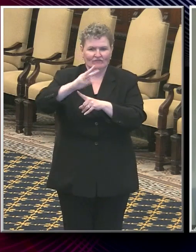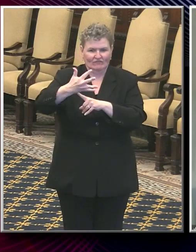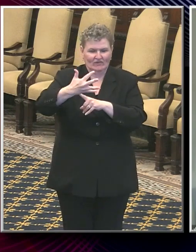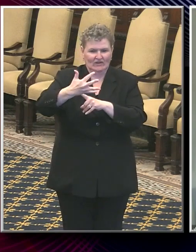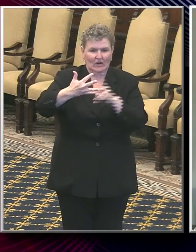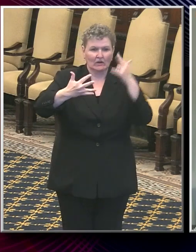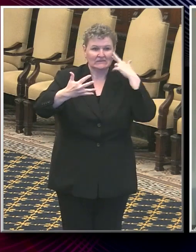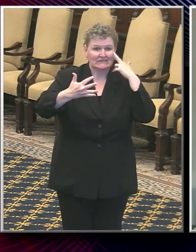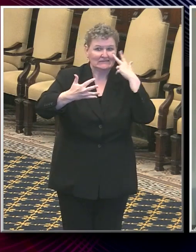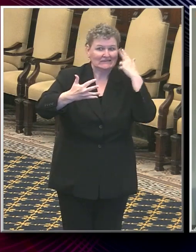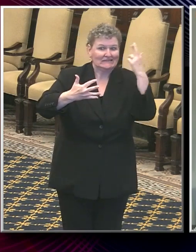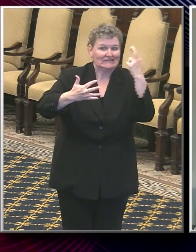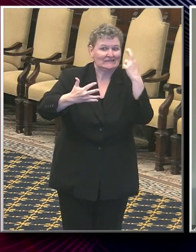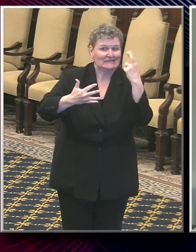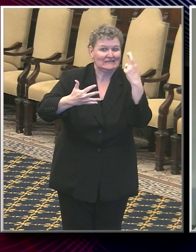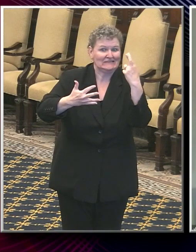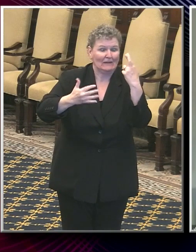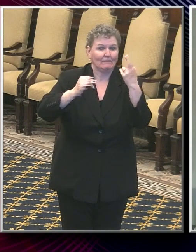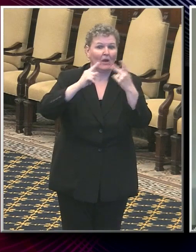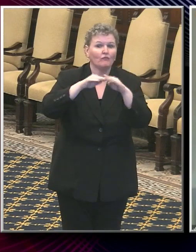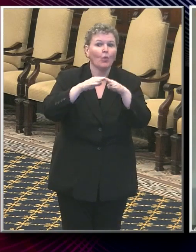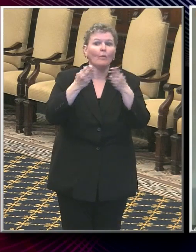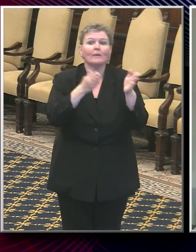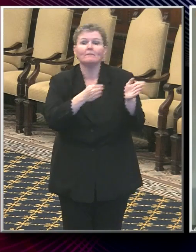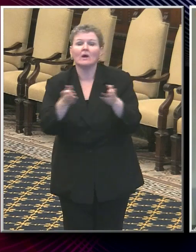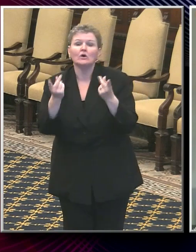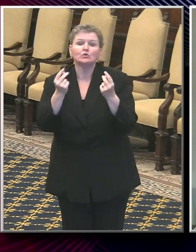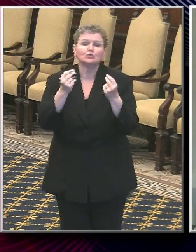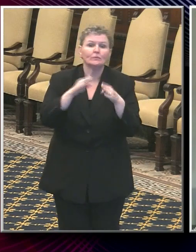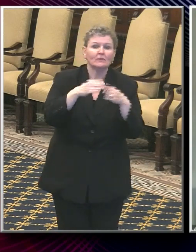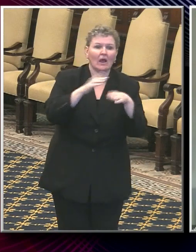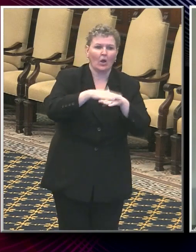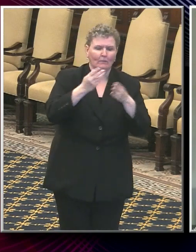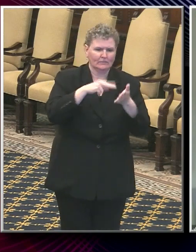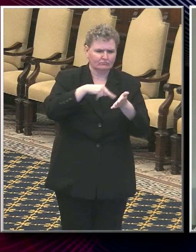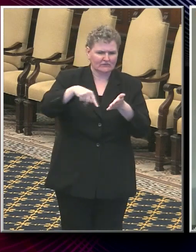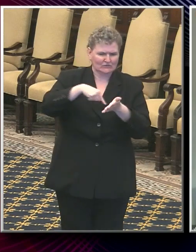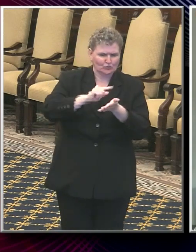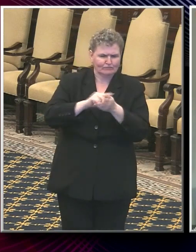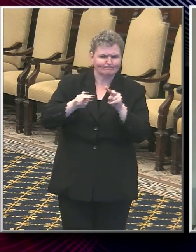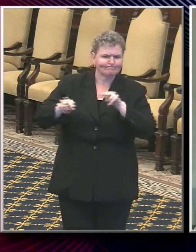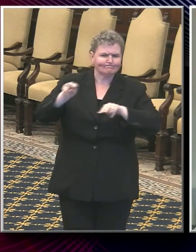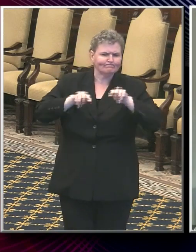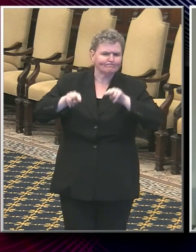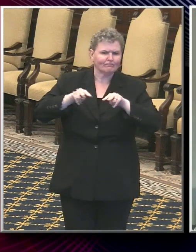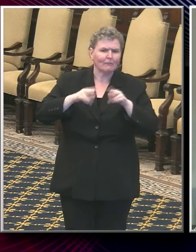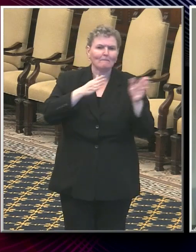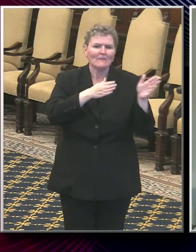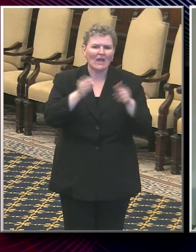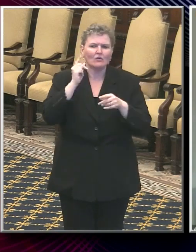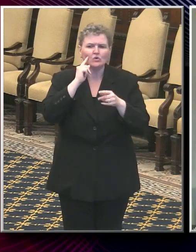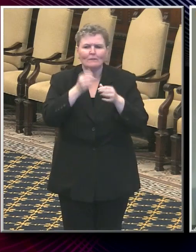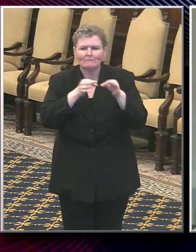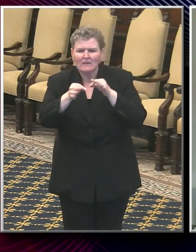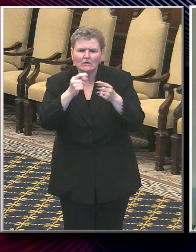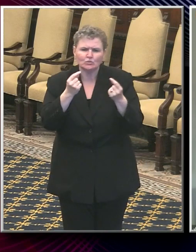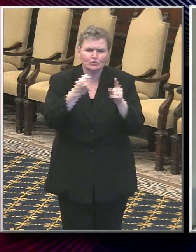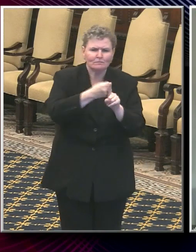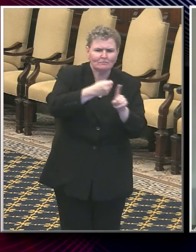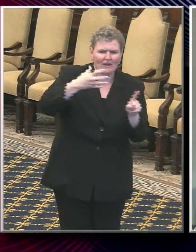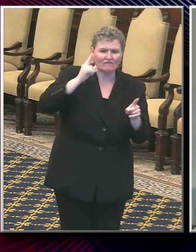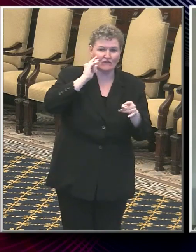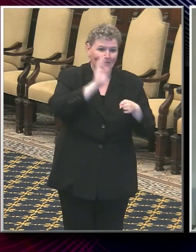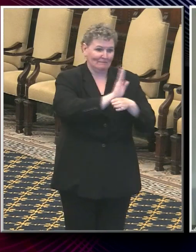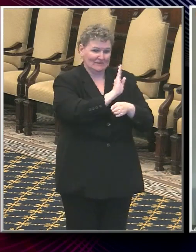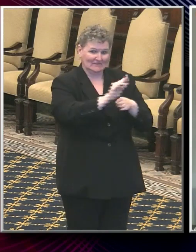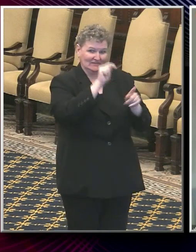provide a plan and guidance on that before the week is out. That plan will involve many differences. Businesses will be asked